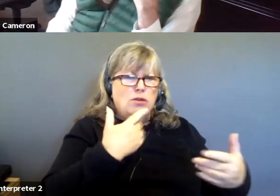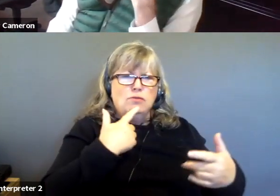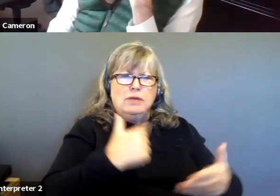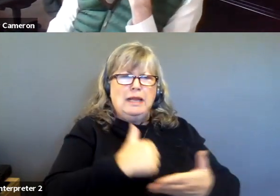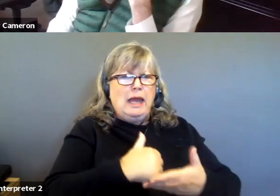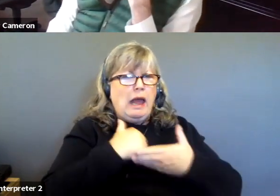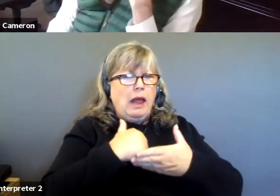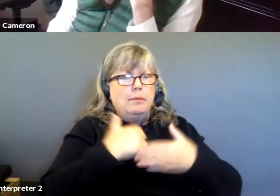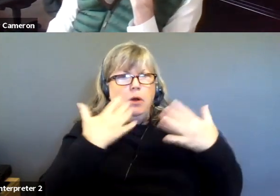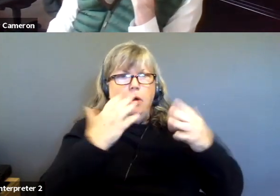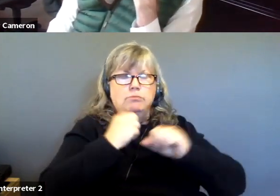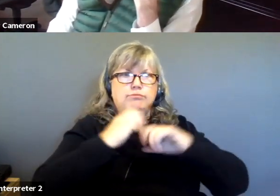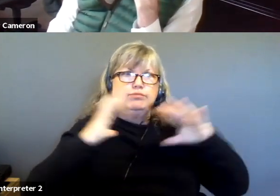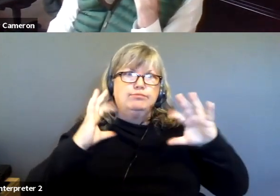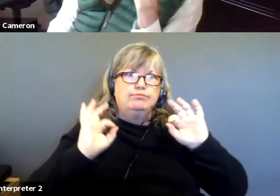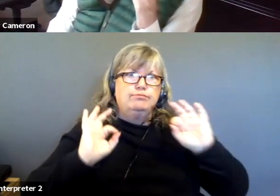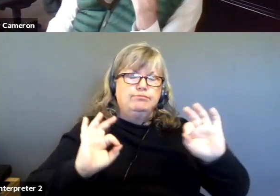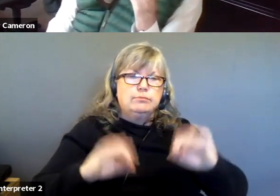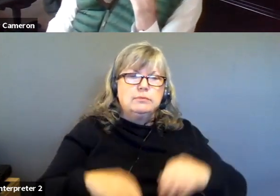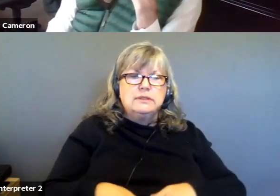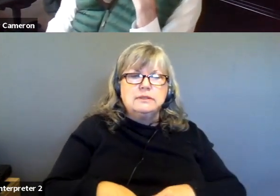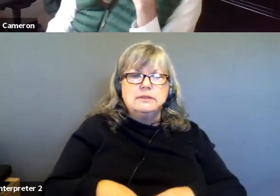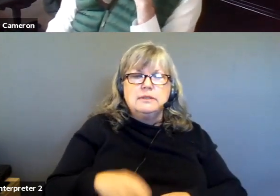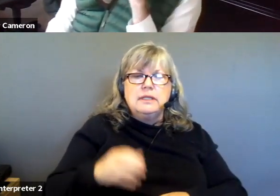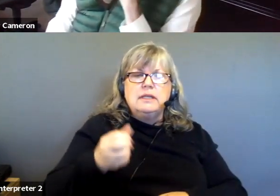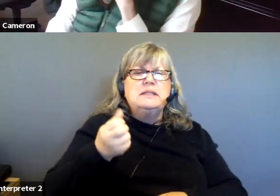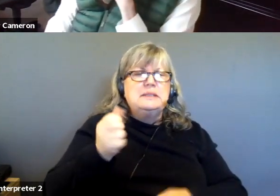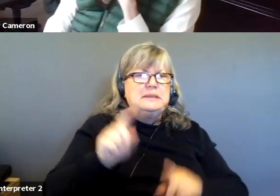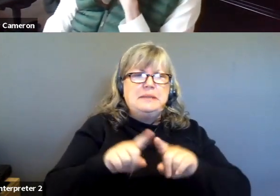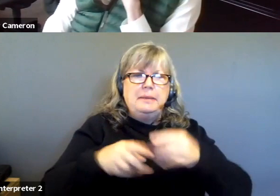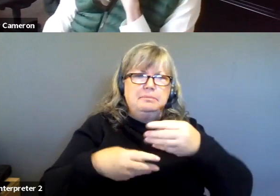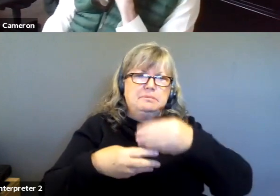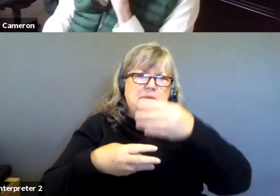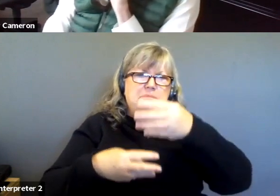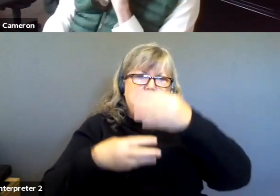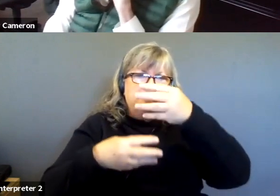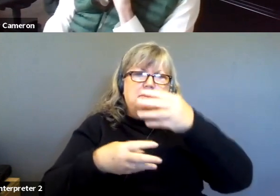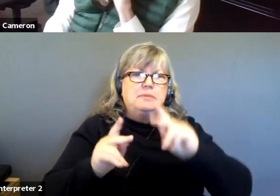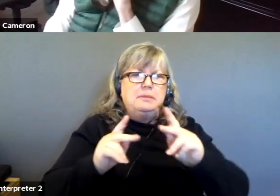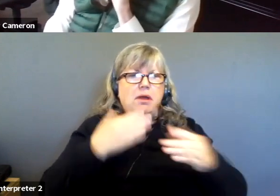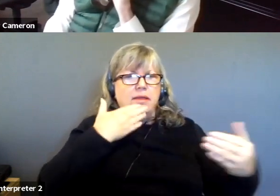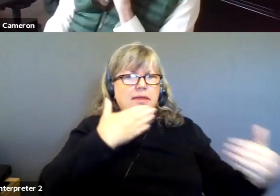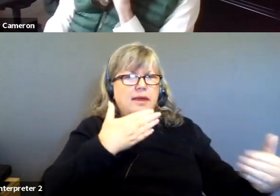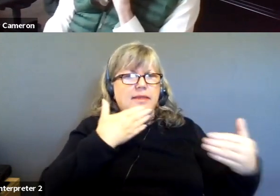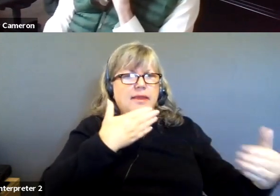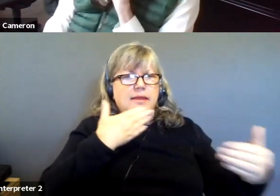Peter. As have a couple other people. They're very thankful.